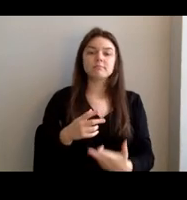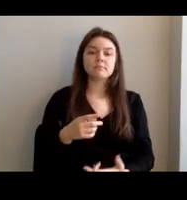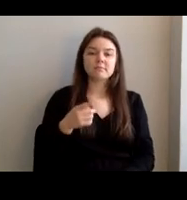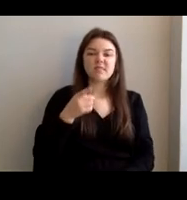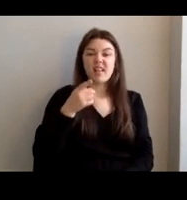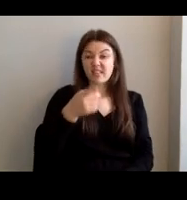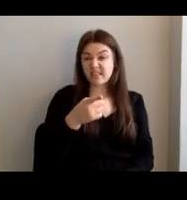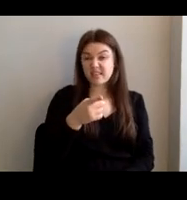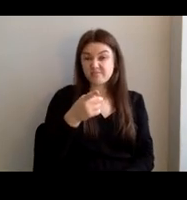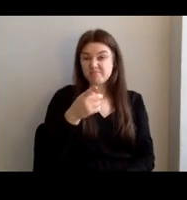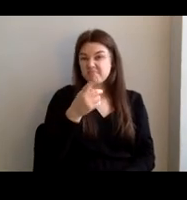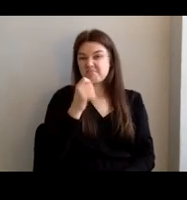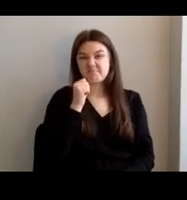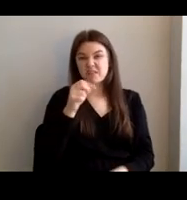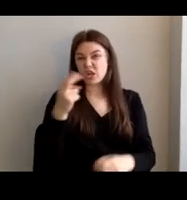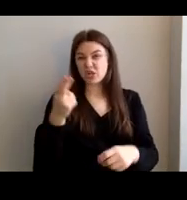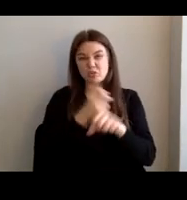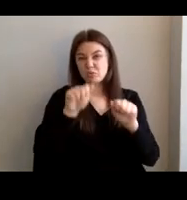and unedible material.